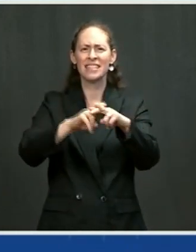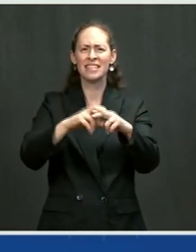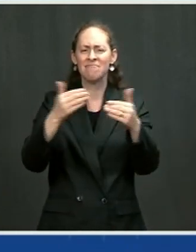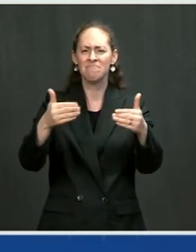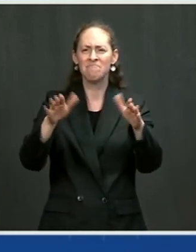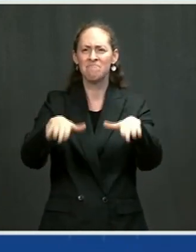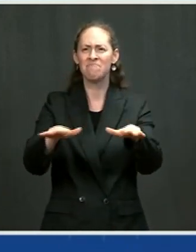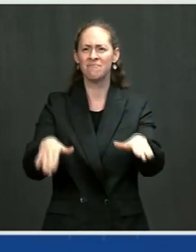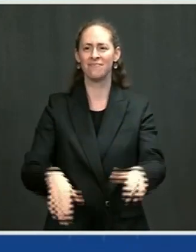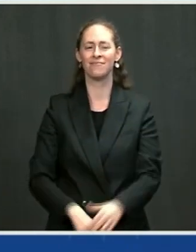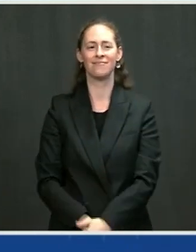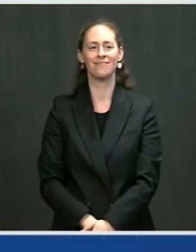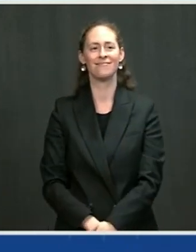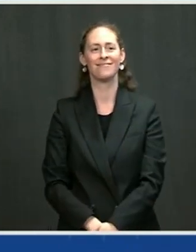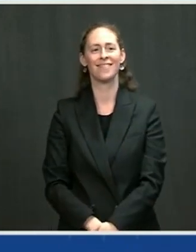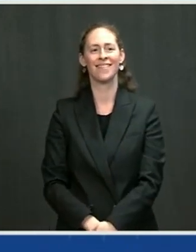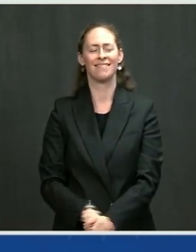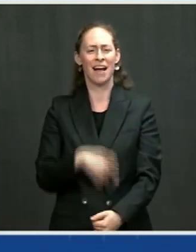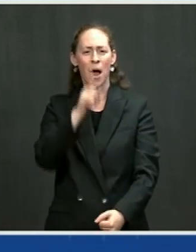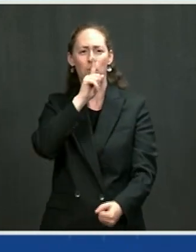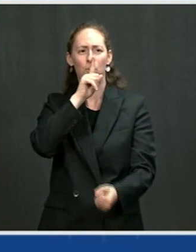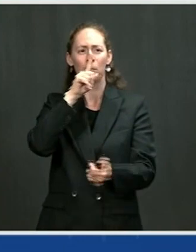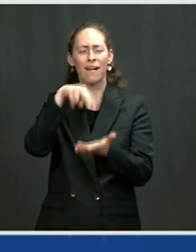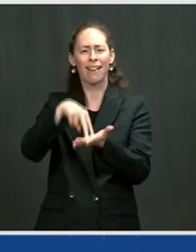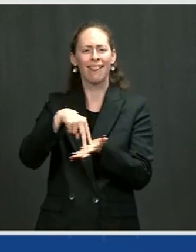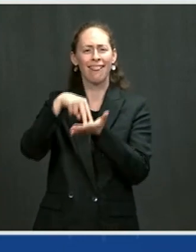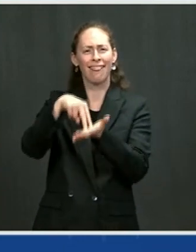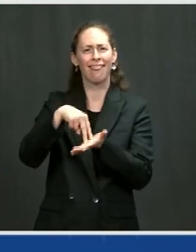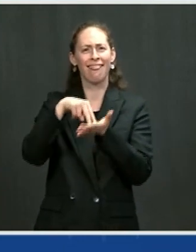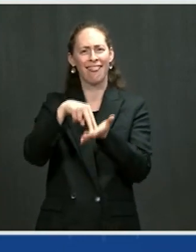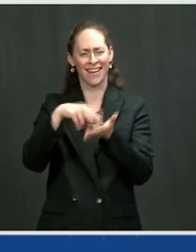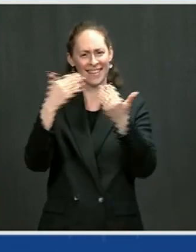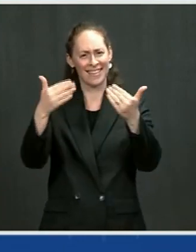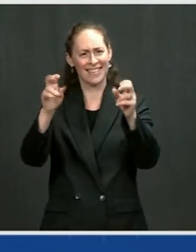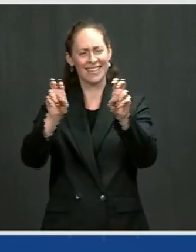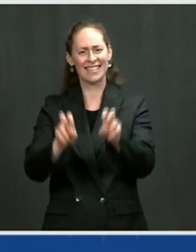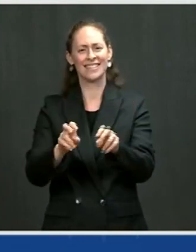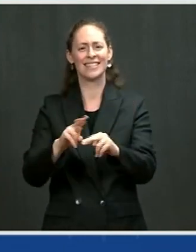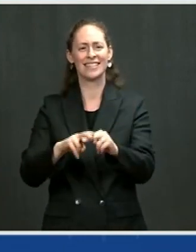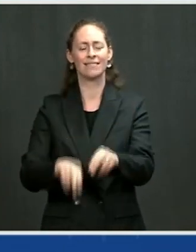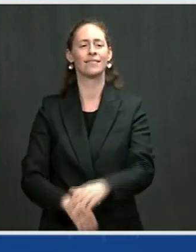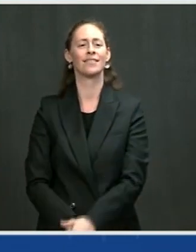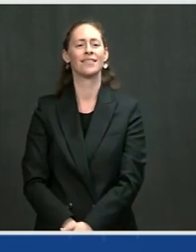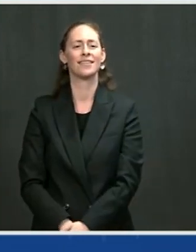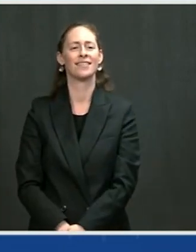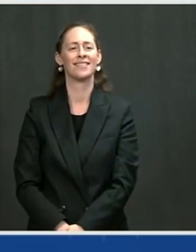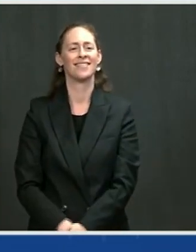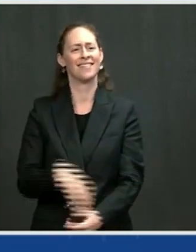It just dawned on me. Well, I understand why you're standing. I'd be standing too, but